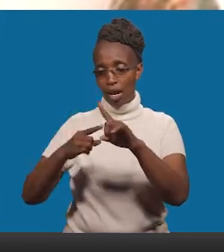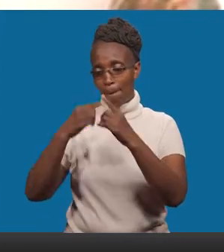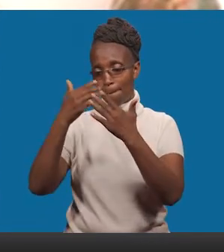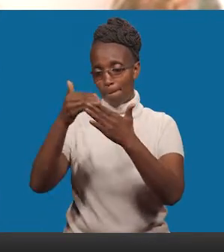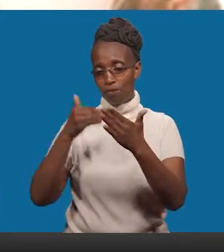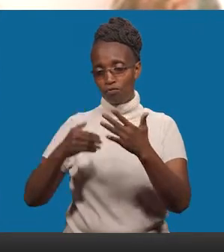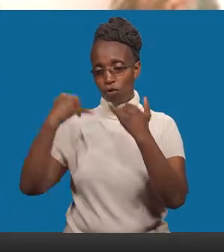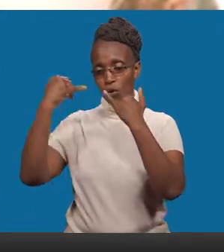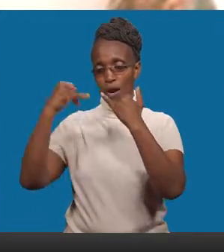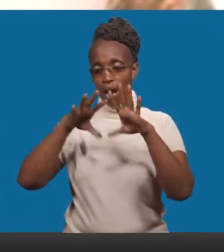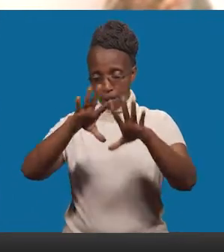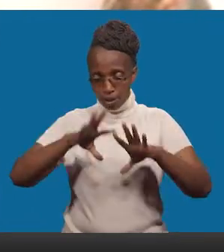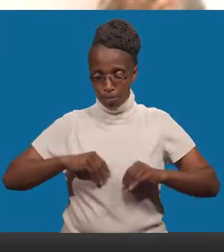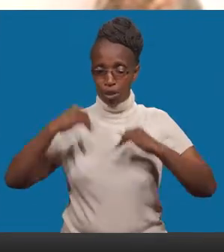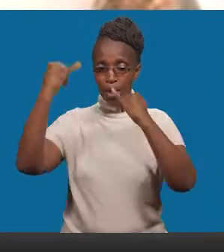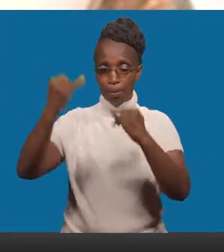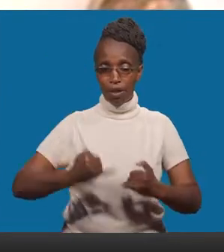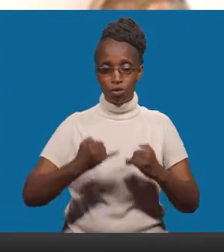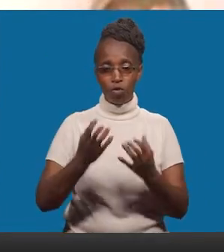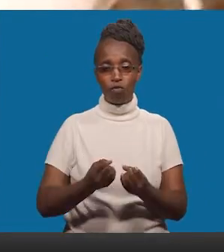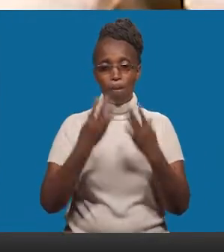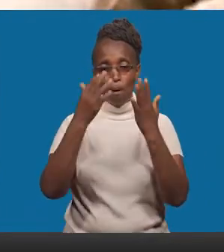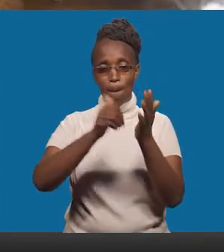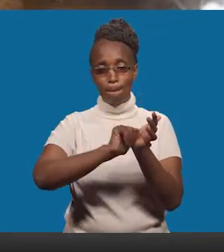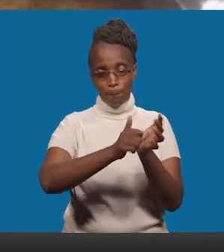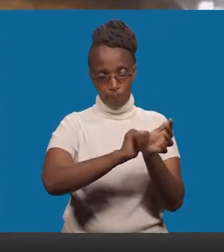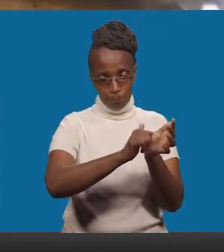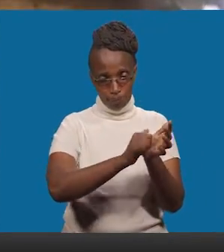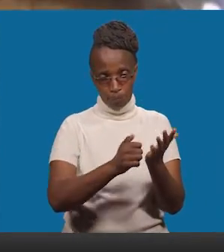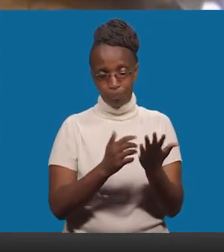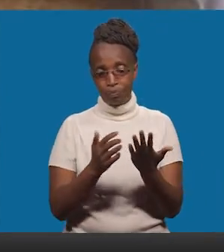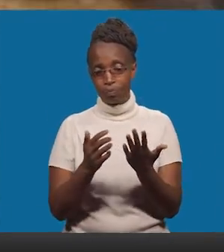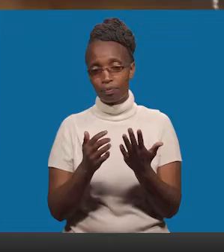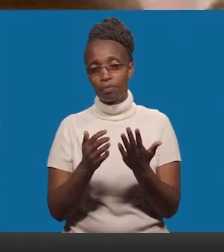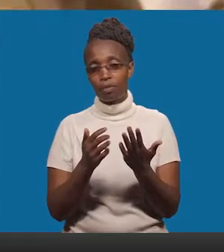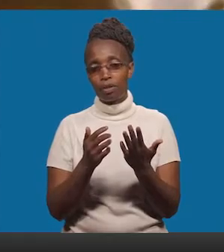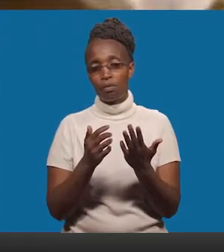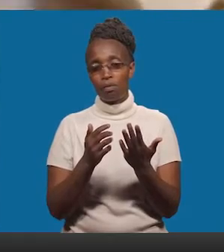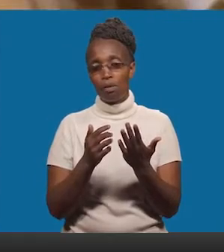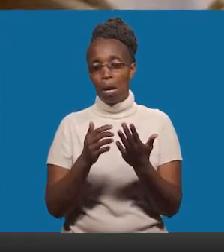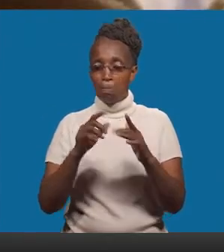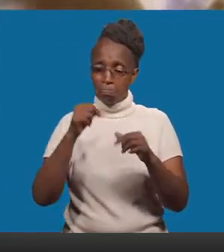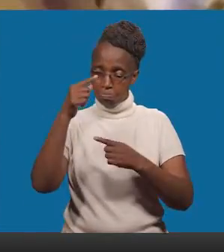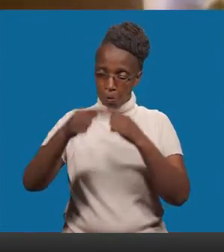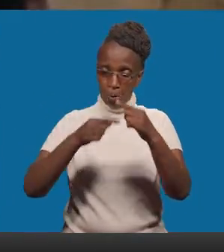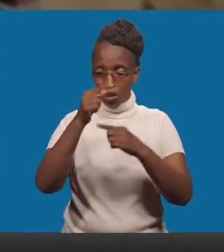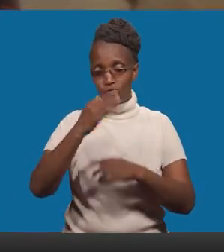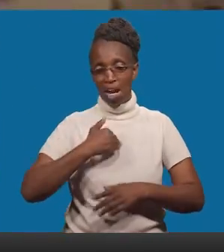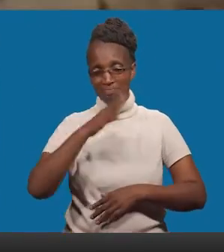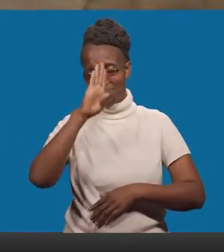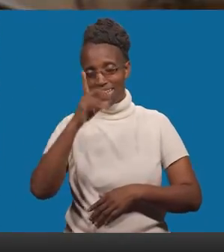before allowing importation of any amount of maize. Viongozi hao wakitilia shaka nia ya uagizaji wa mahindi